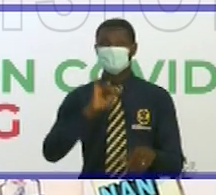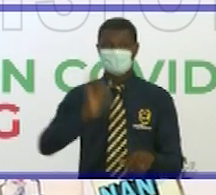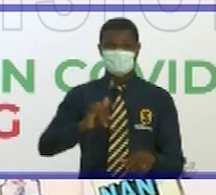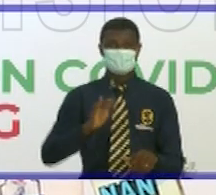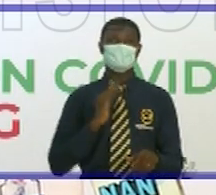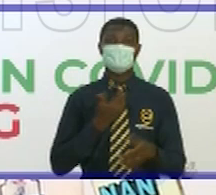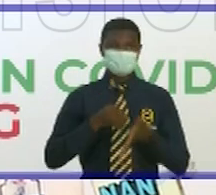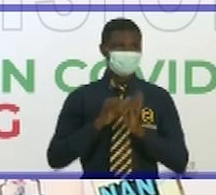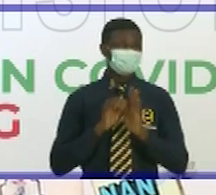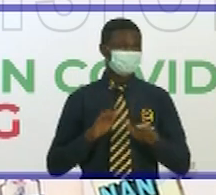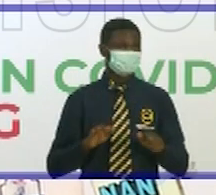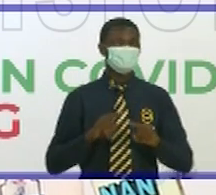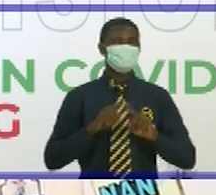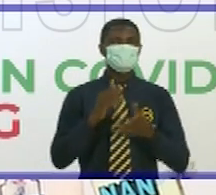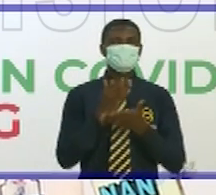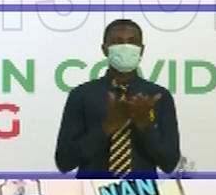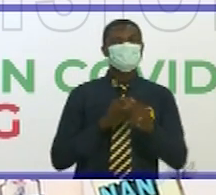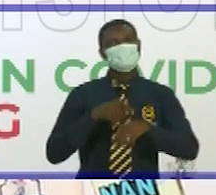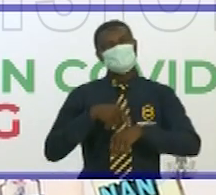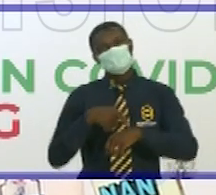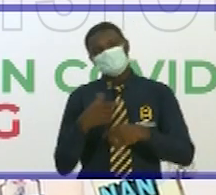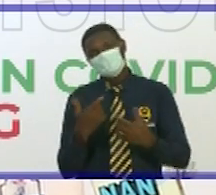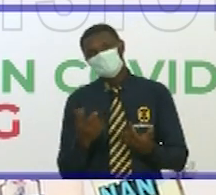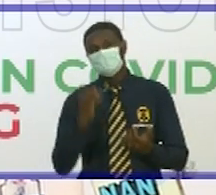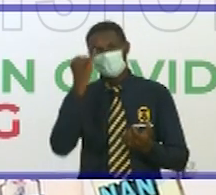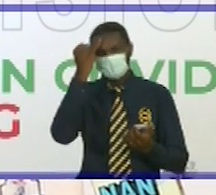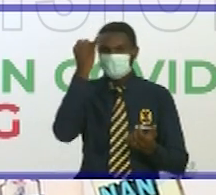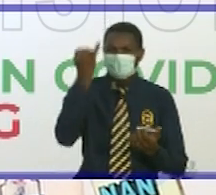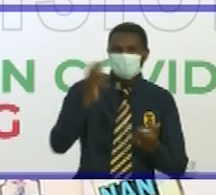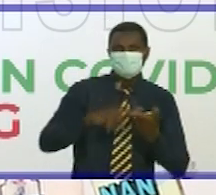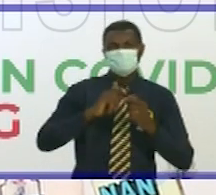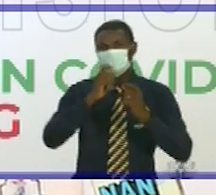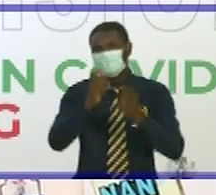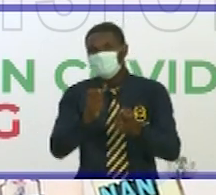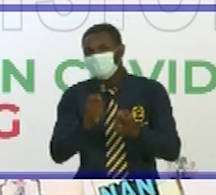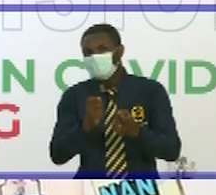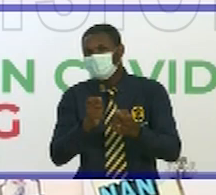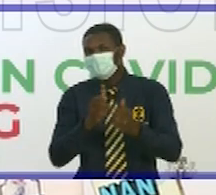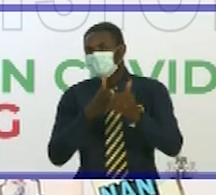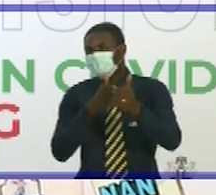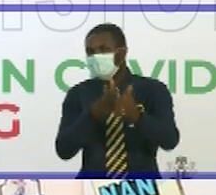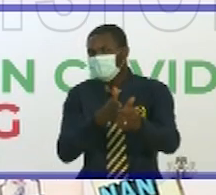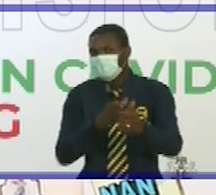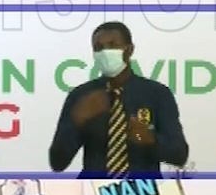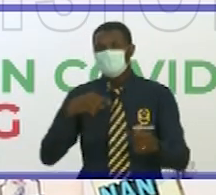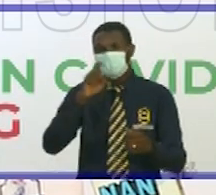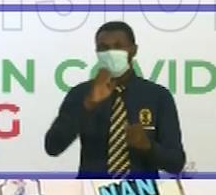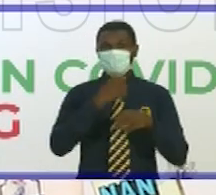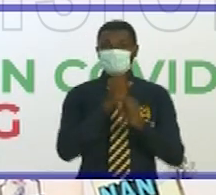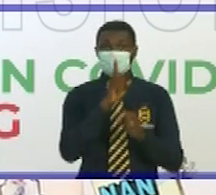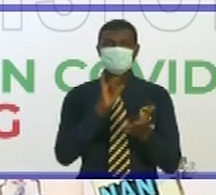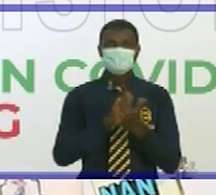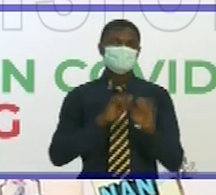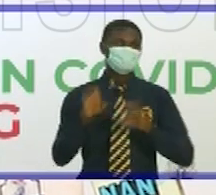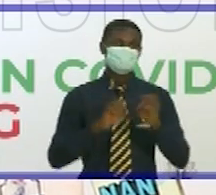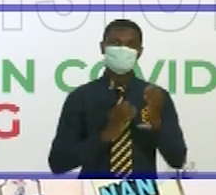nationally, but sometimes the idea to give guidance is to ensure that they do the right thing. We